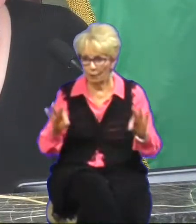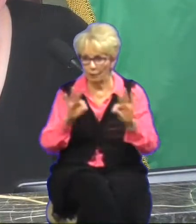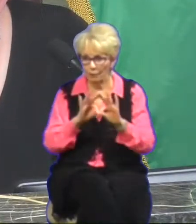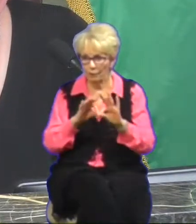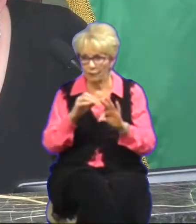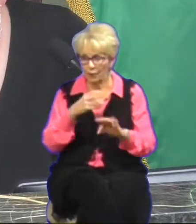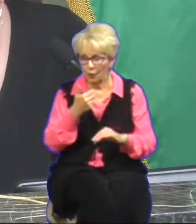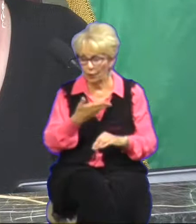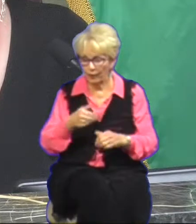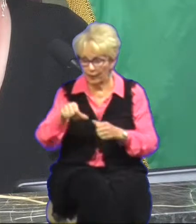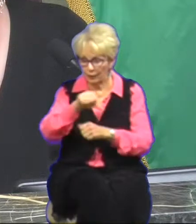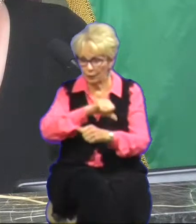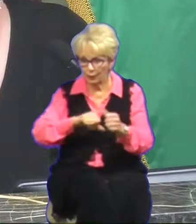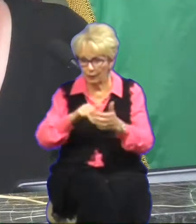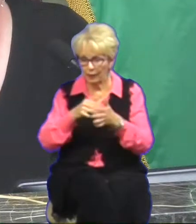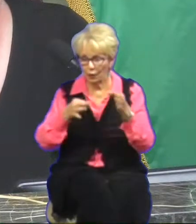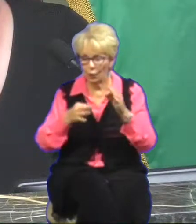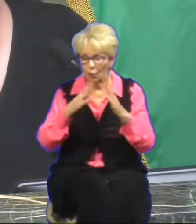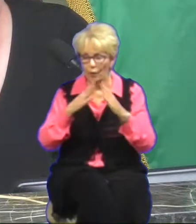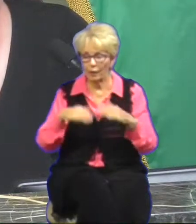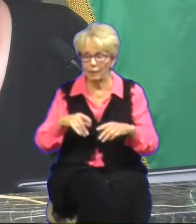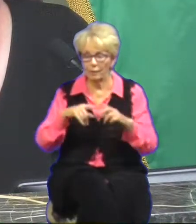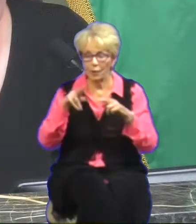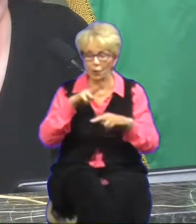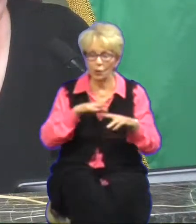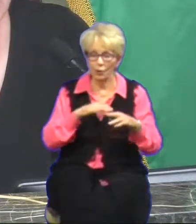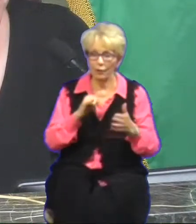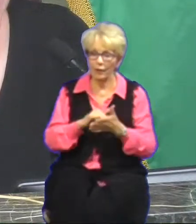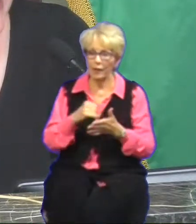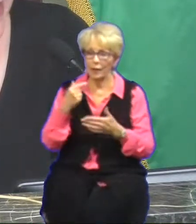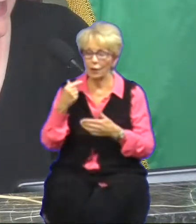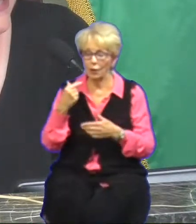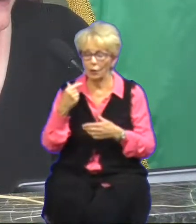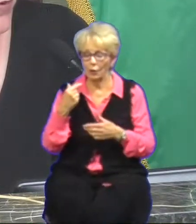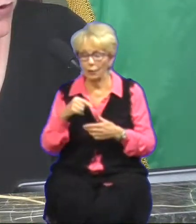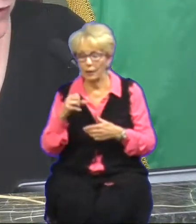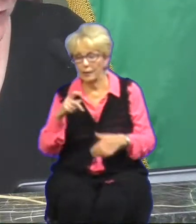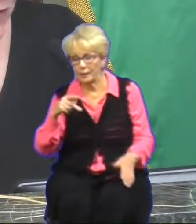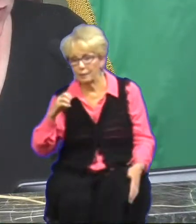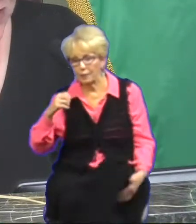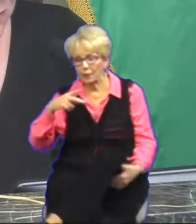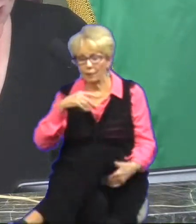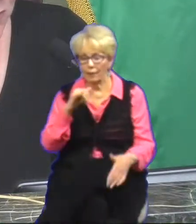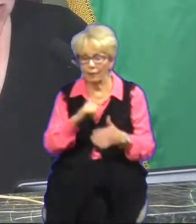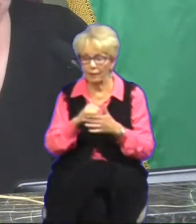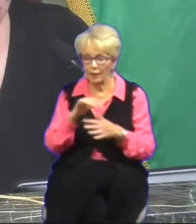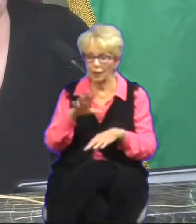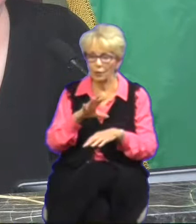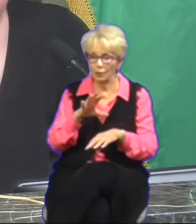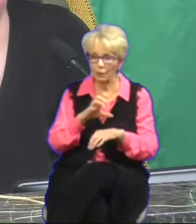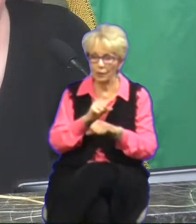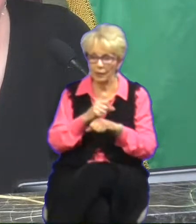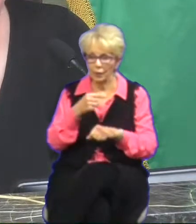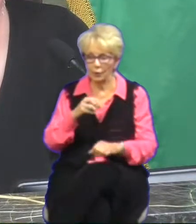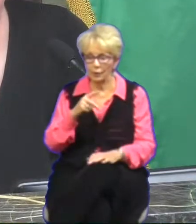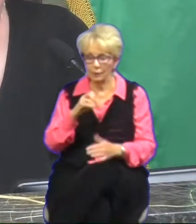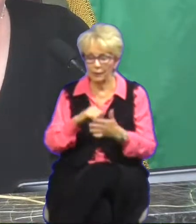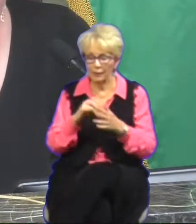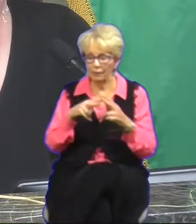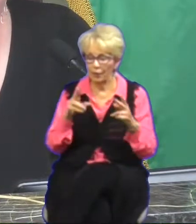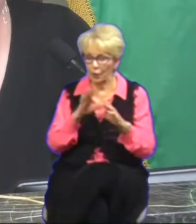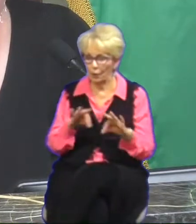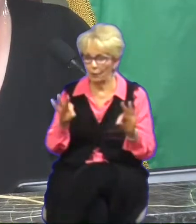anything surrounding the courthouse, but looking at the green space, maintaining and preserving the green space, which is extremely